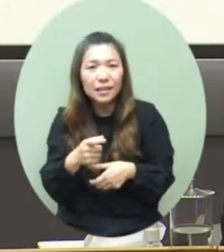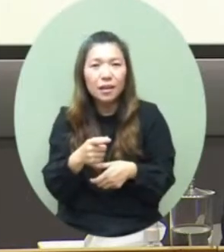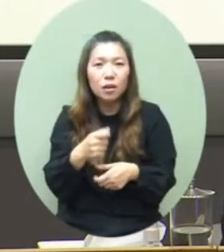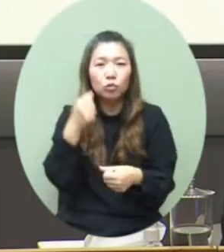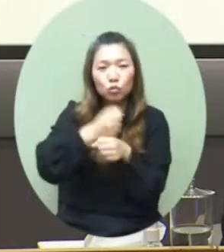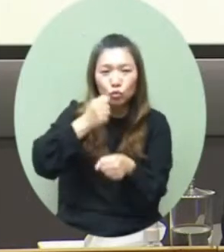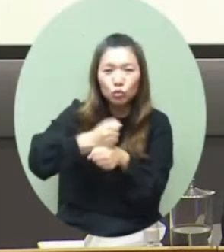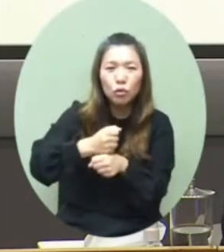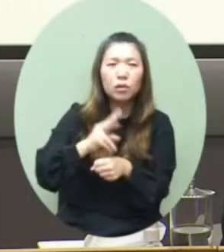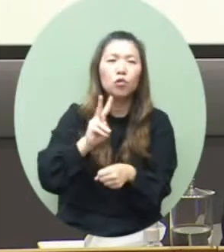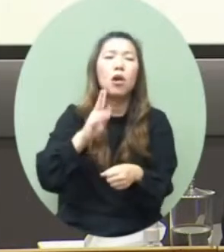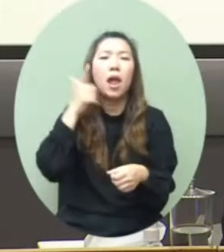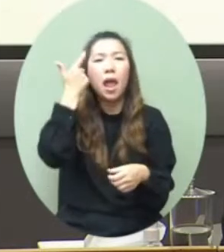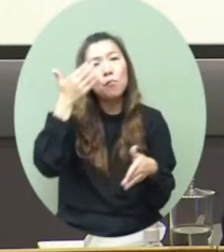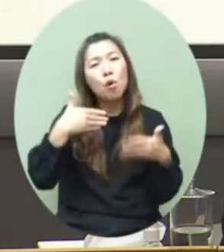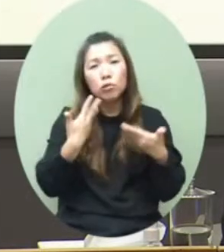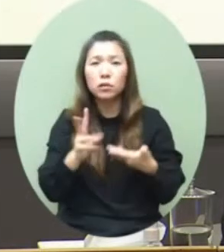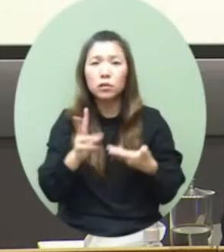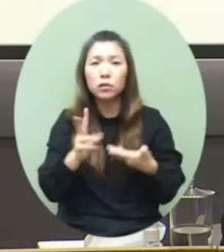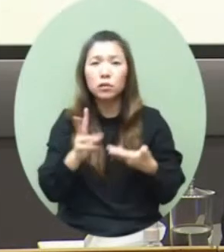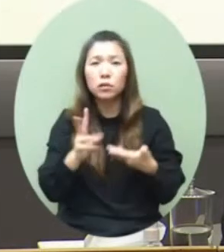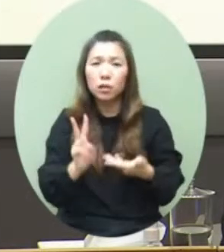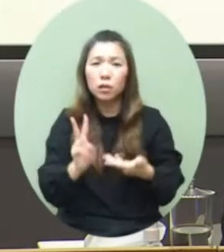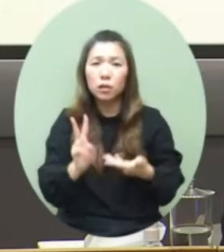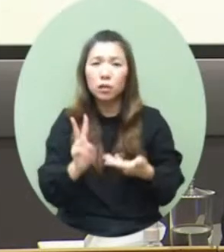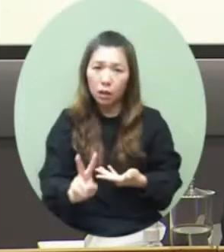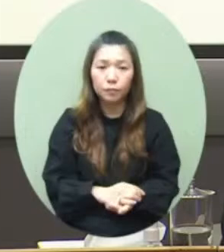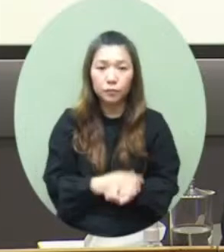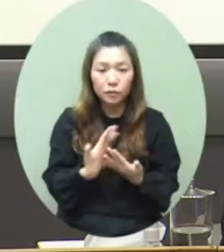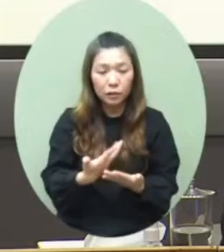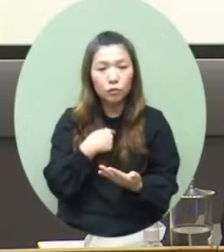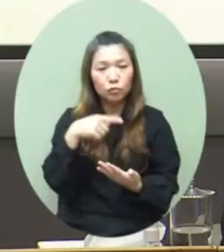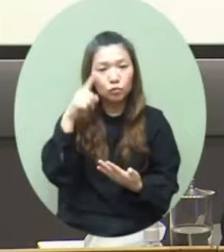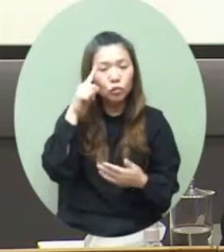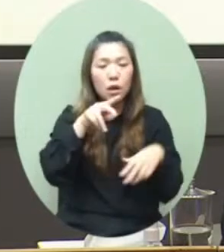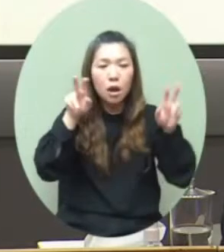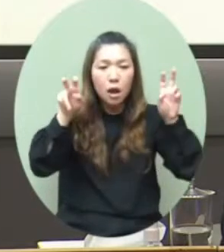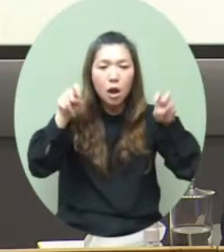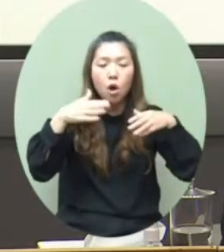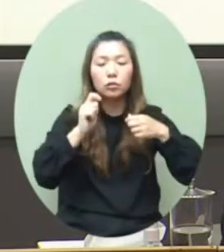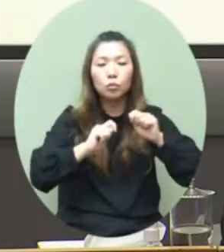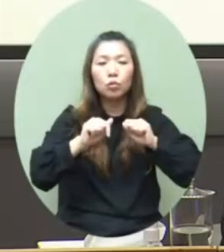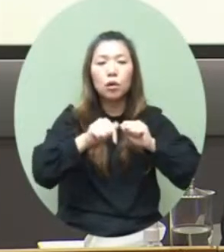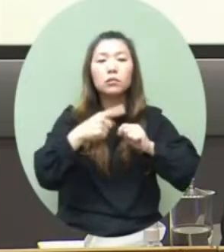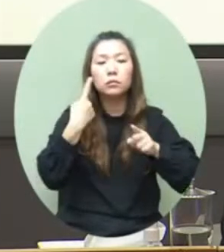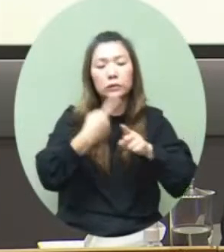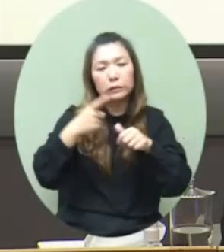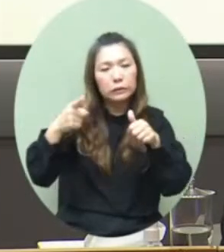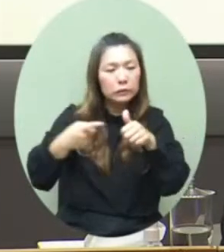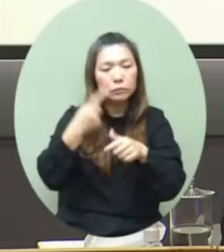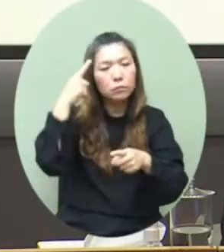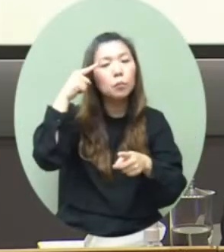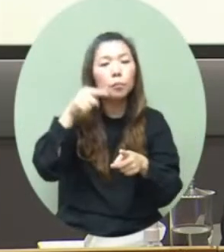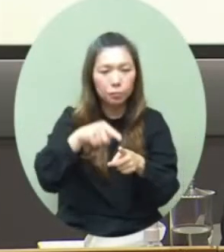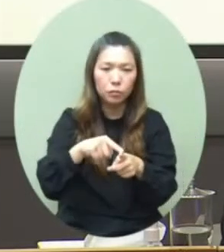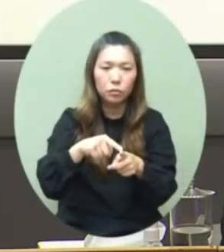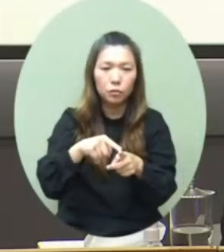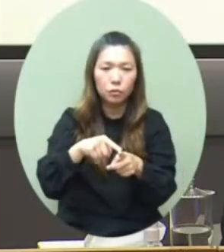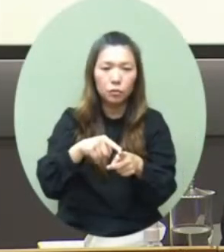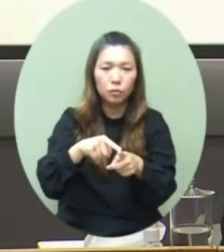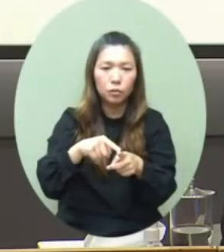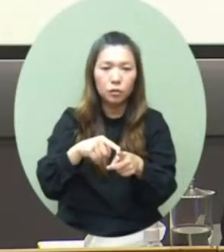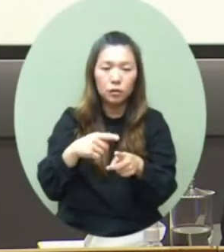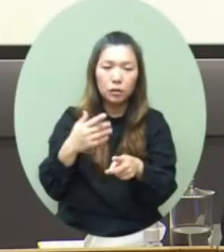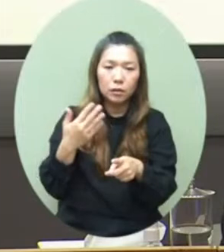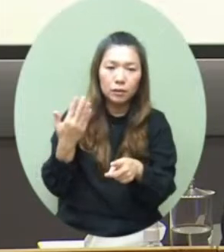in our daily life, apart from making money, apart from going to work, we also want to lead a happier life. The